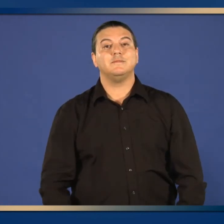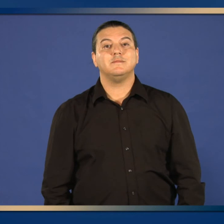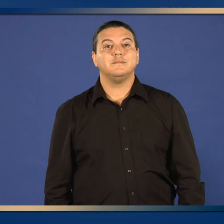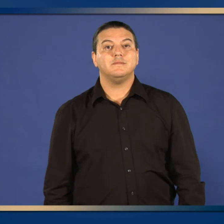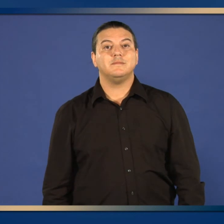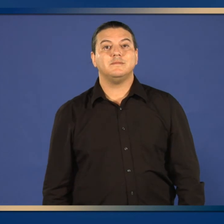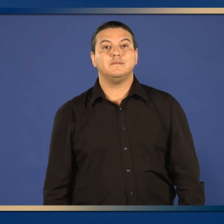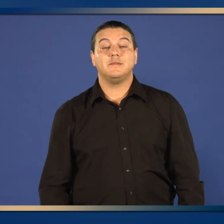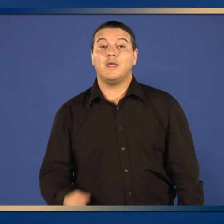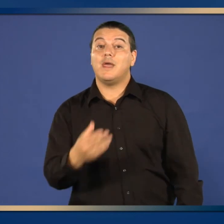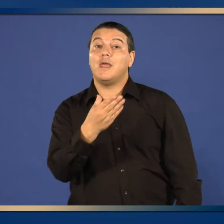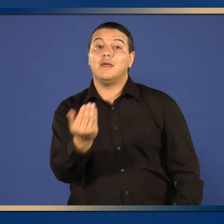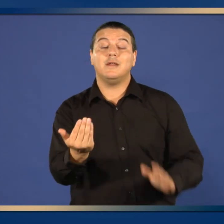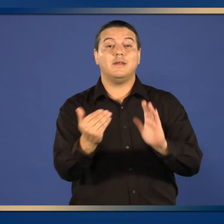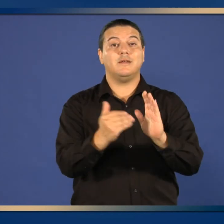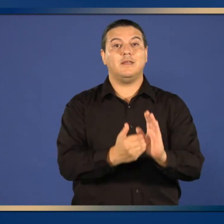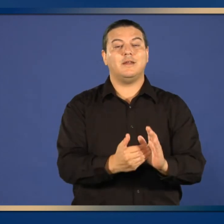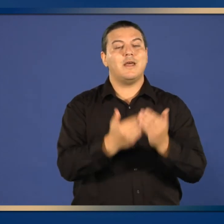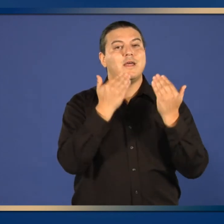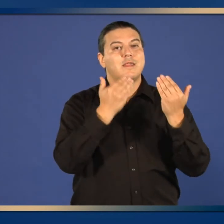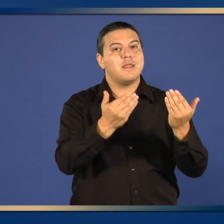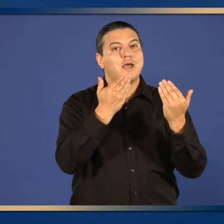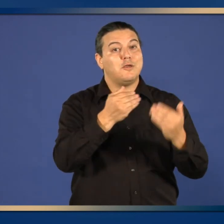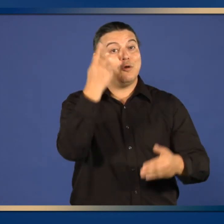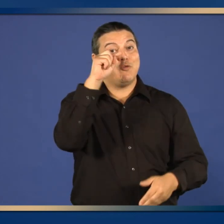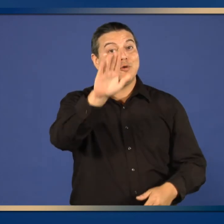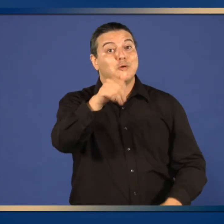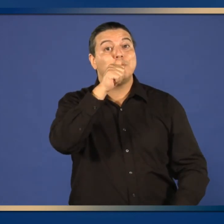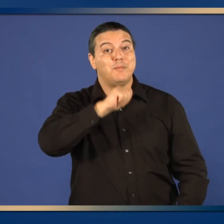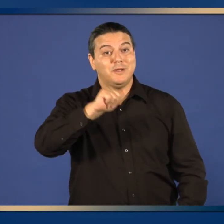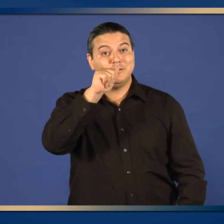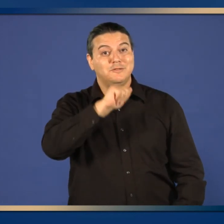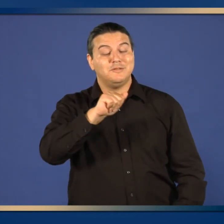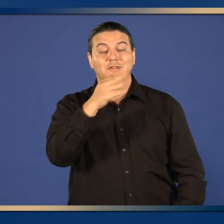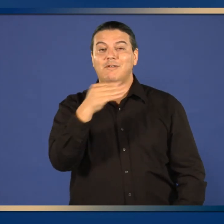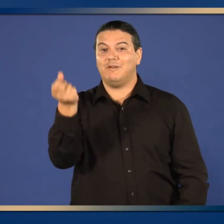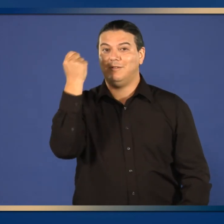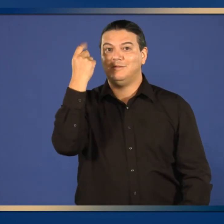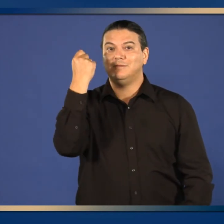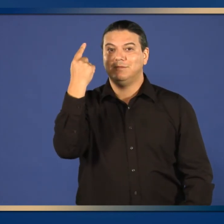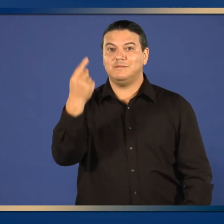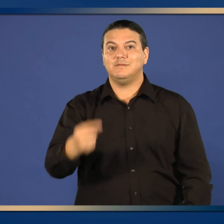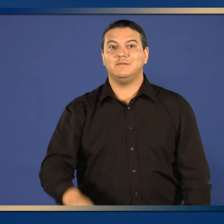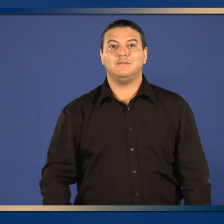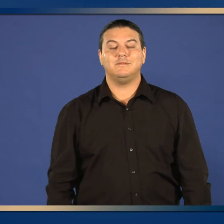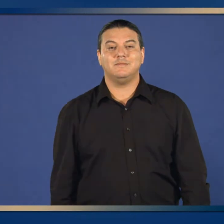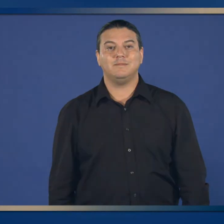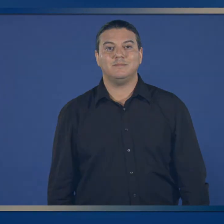And once again, thank you for your patience and understanding.